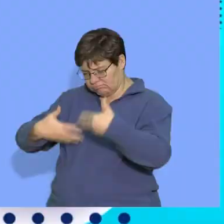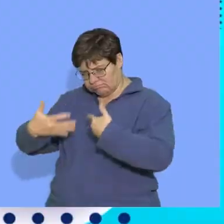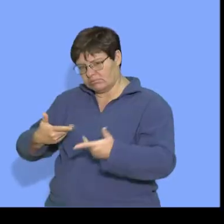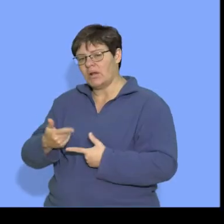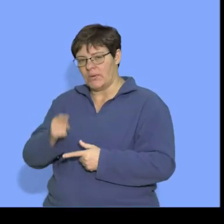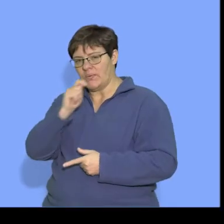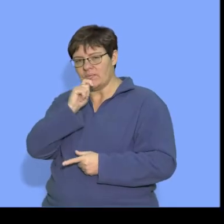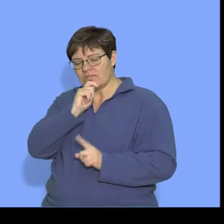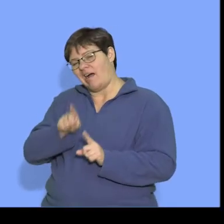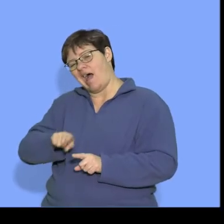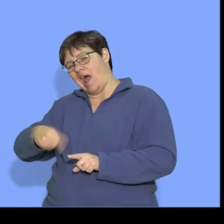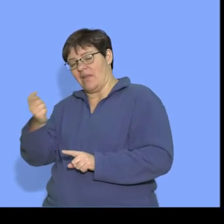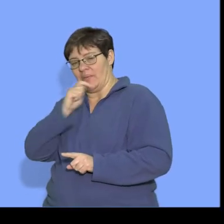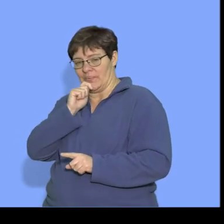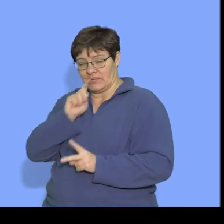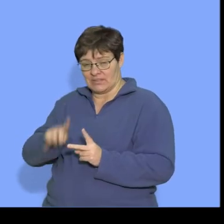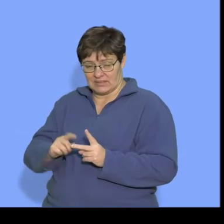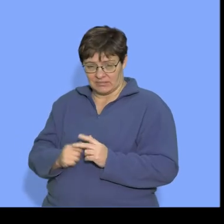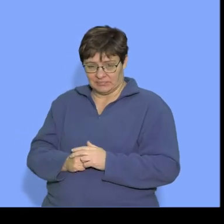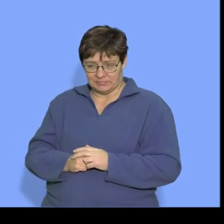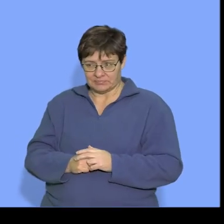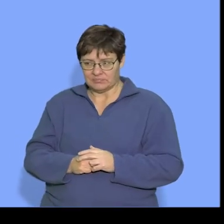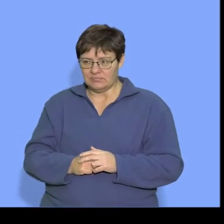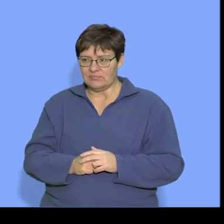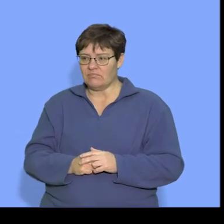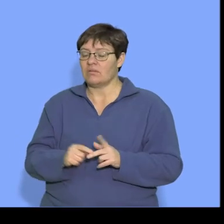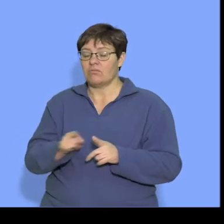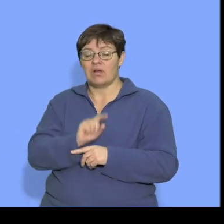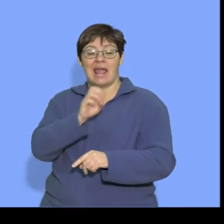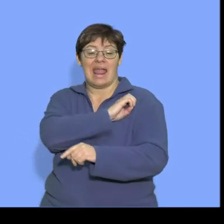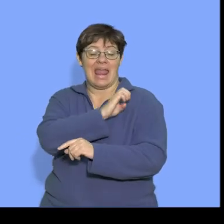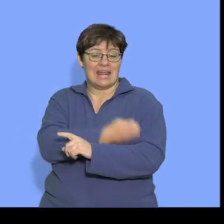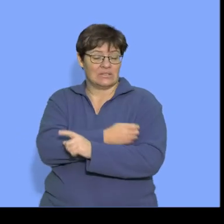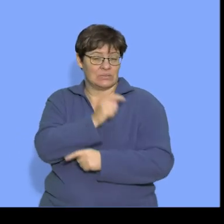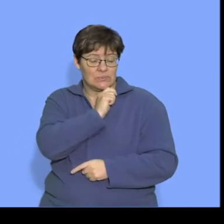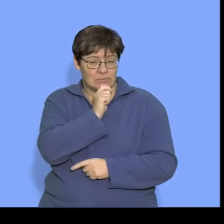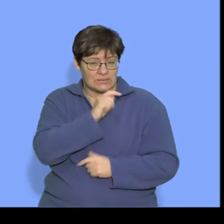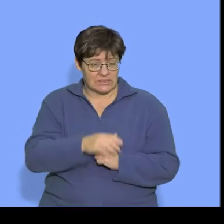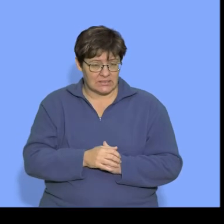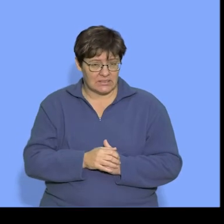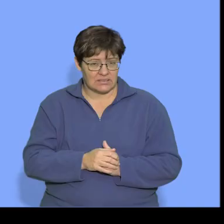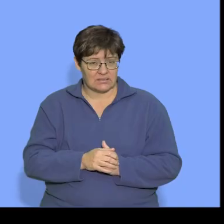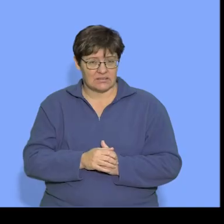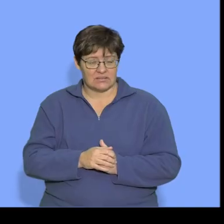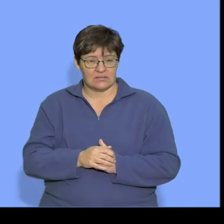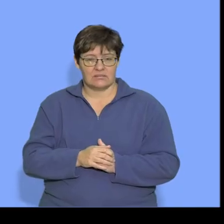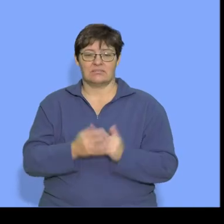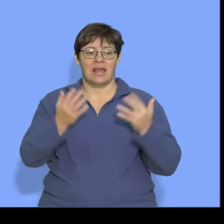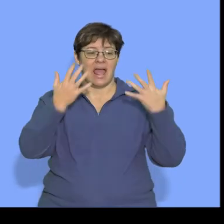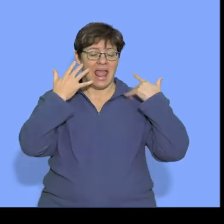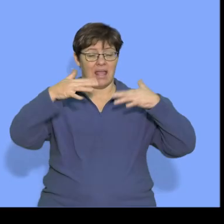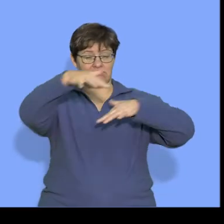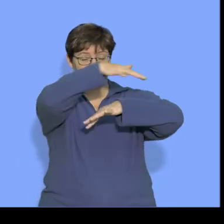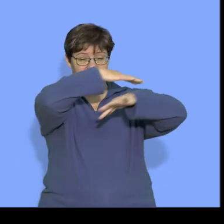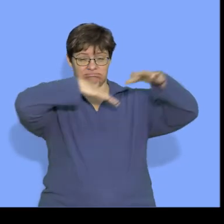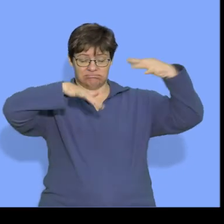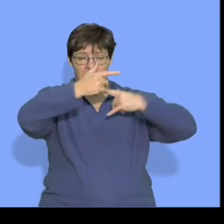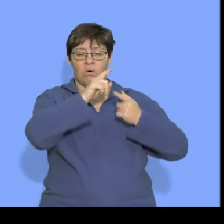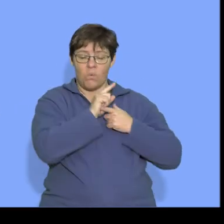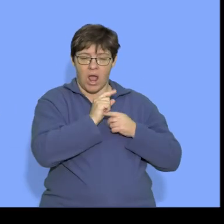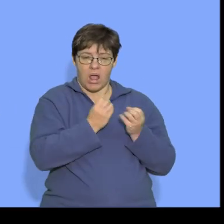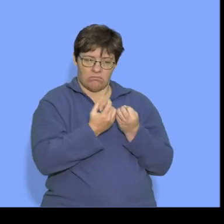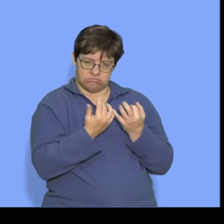them. We talk about energy usage. We talk about air pollution from incineration